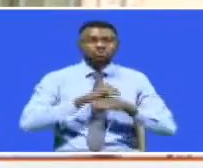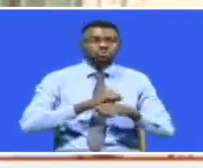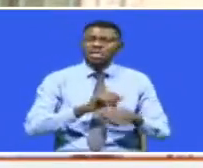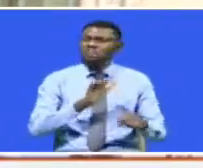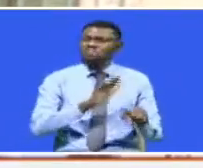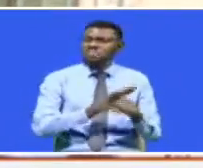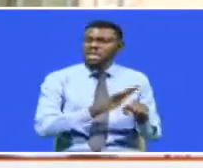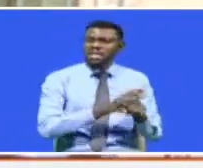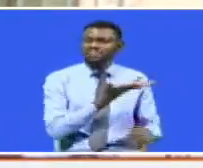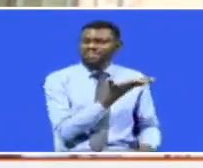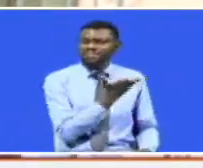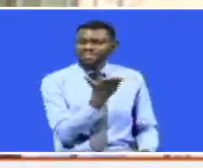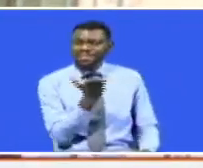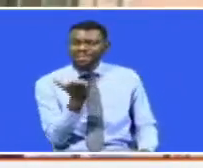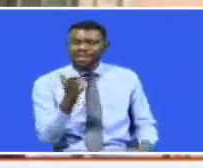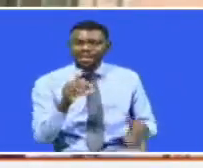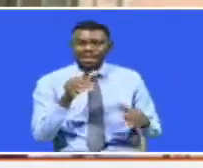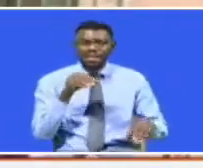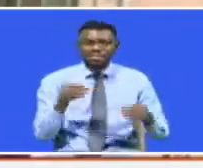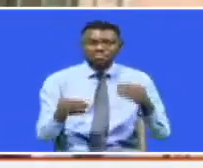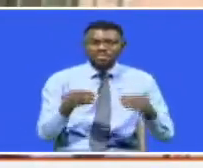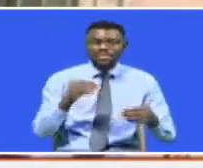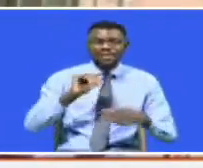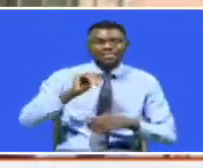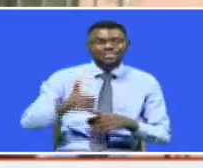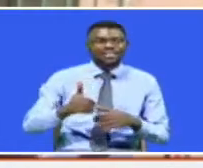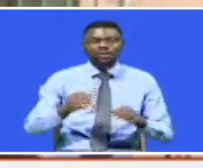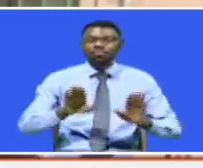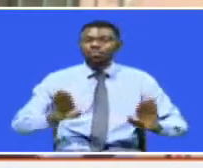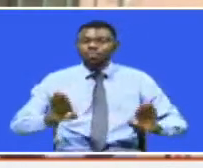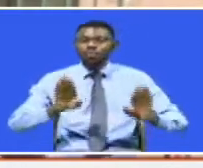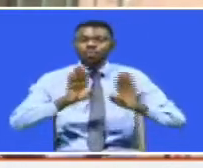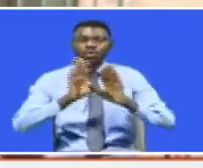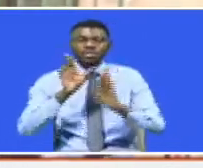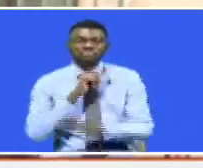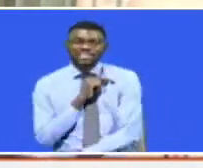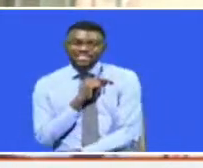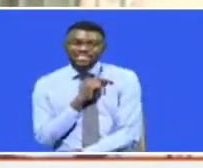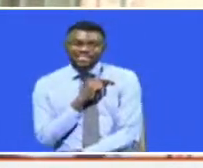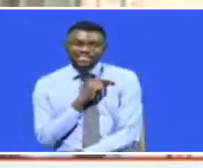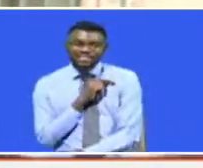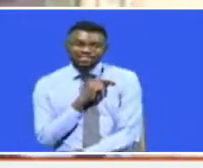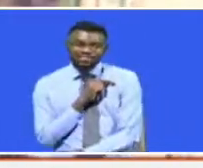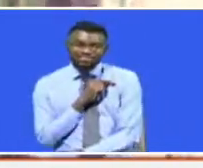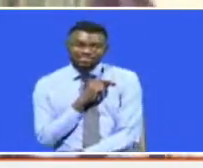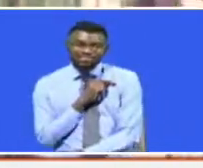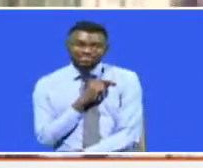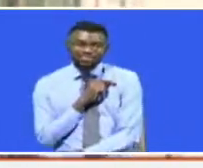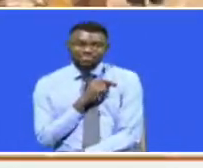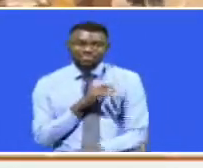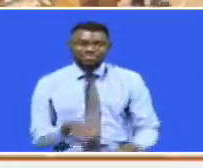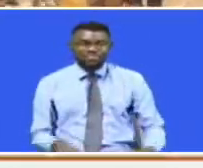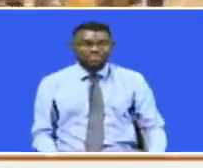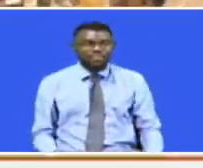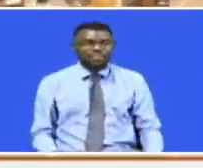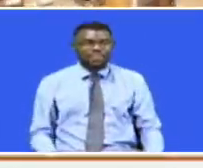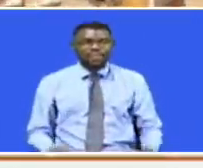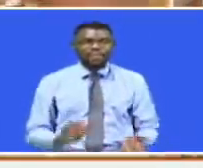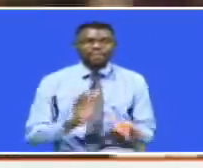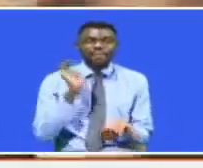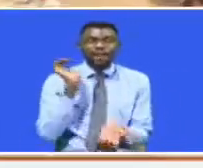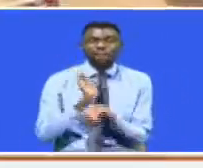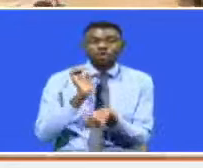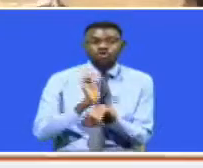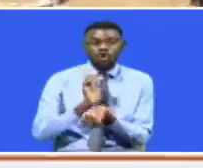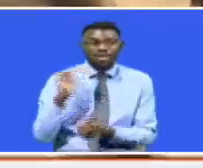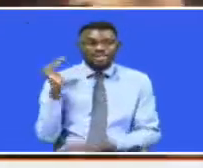ziko within Busia municipality are also at the risk of being closed down. In Bondo,